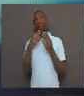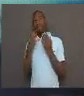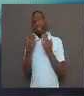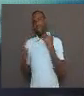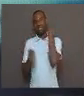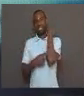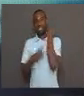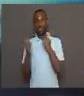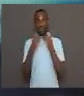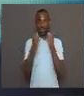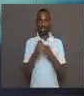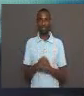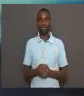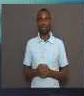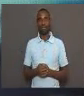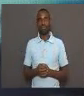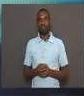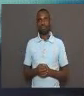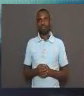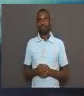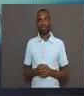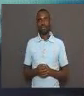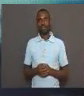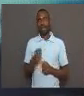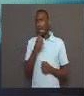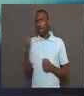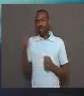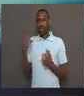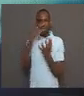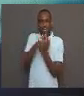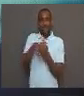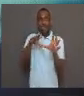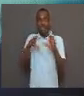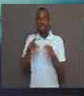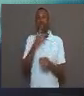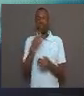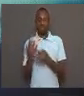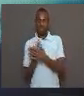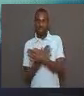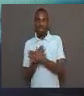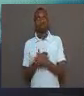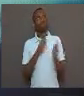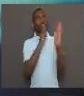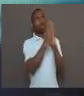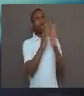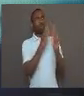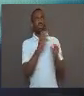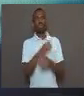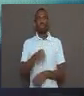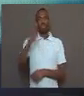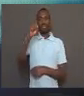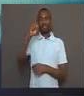Some of these include wool, grass, and spider webs.